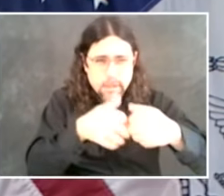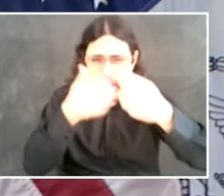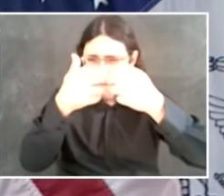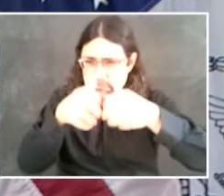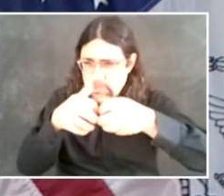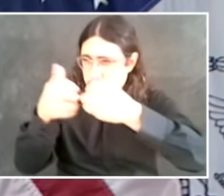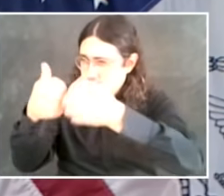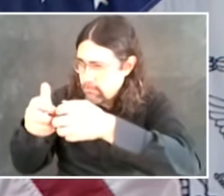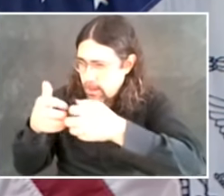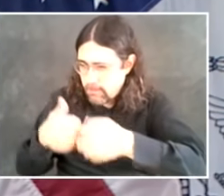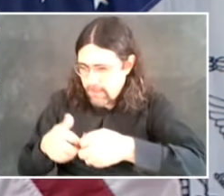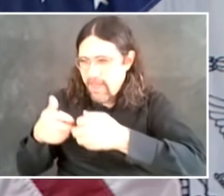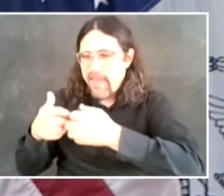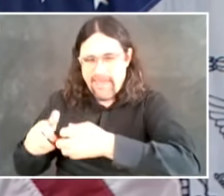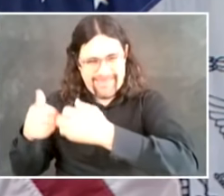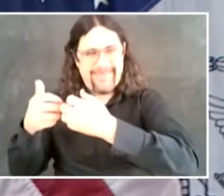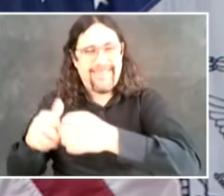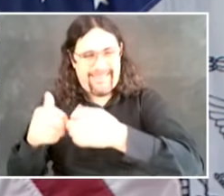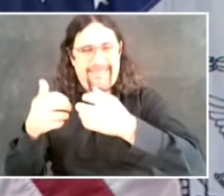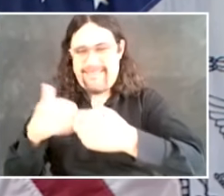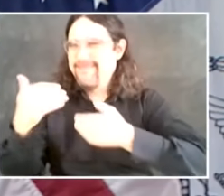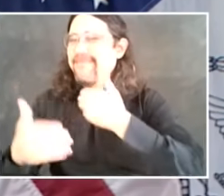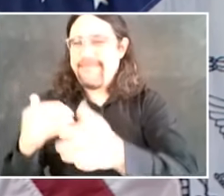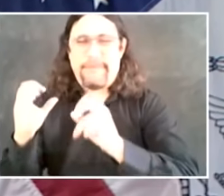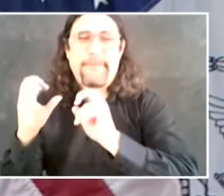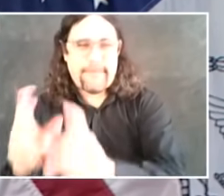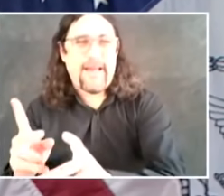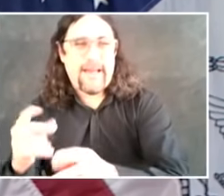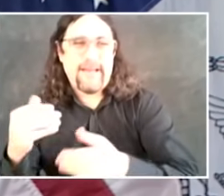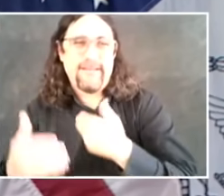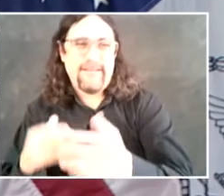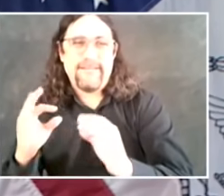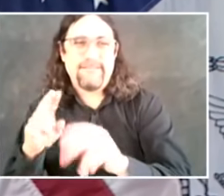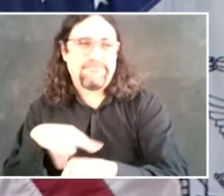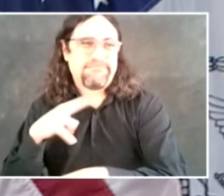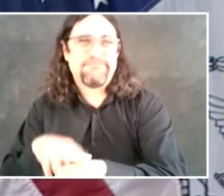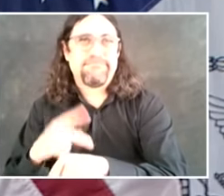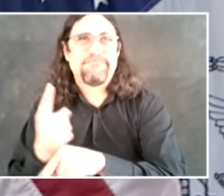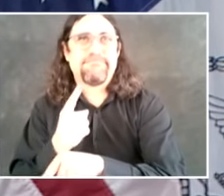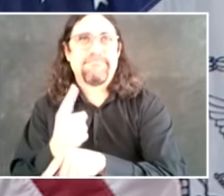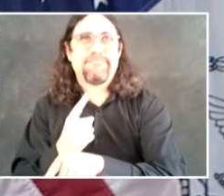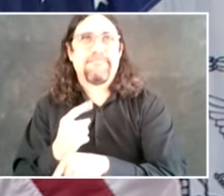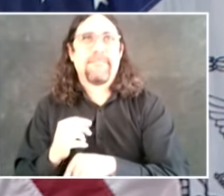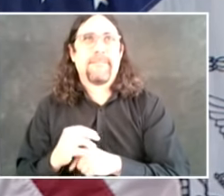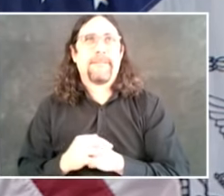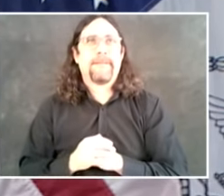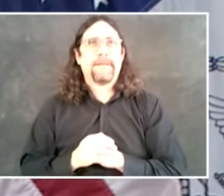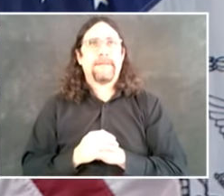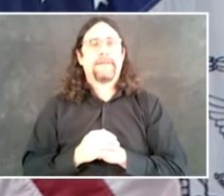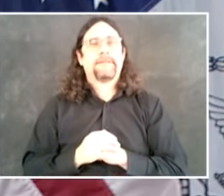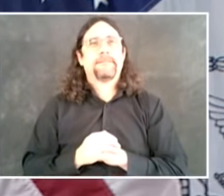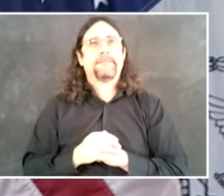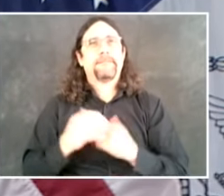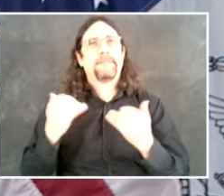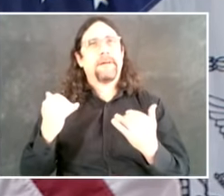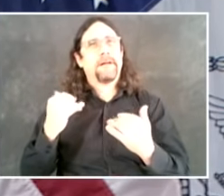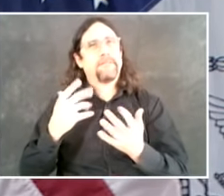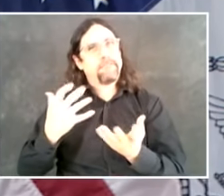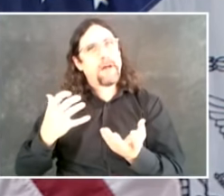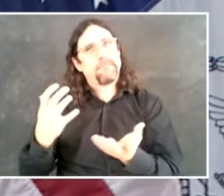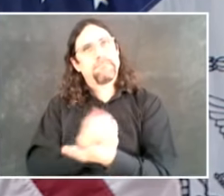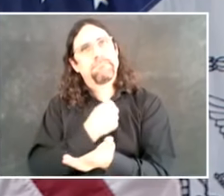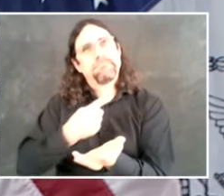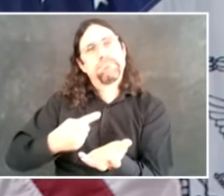didn't do it right, what should we be afraid of? What should motivate us, not just because we want to do the right thing and we want to get back to normal, what